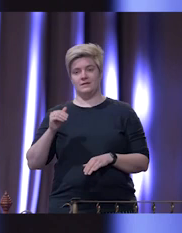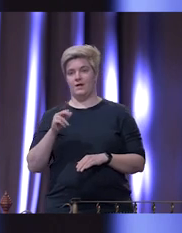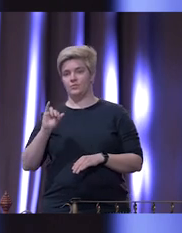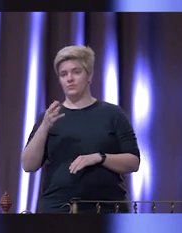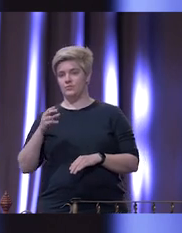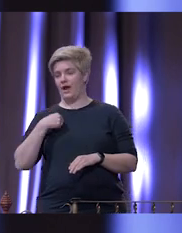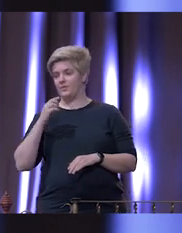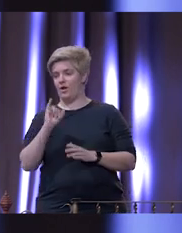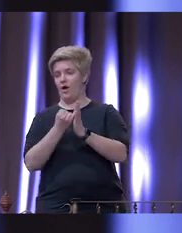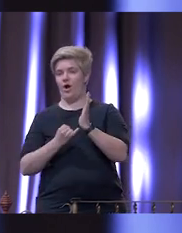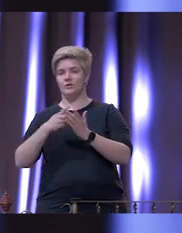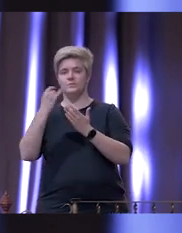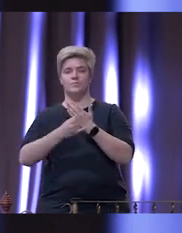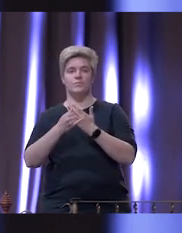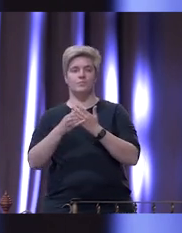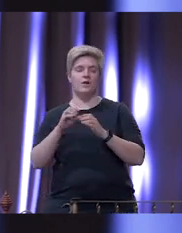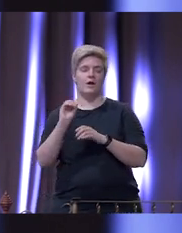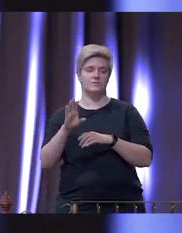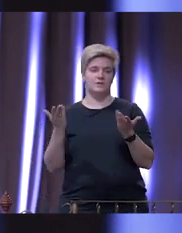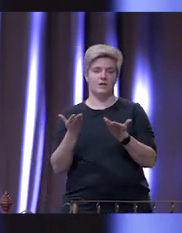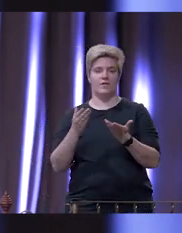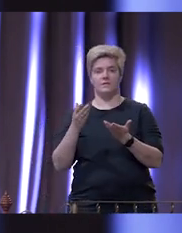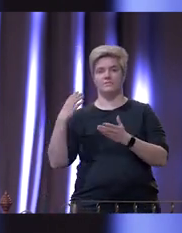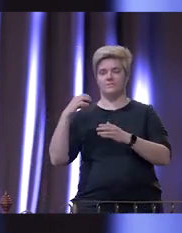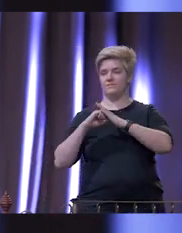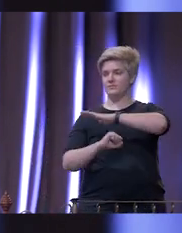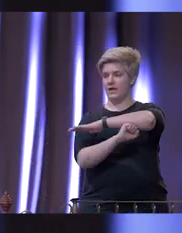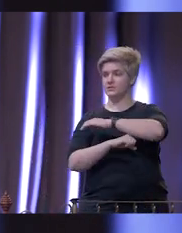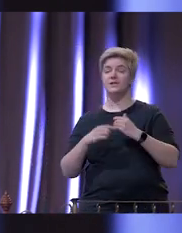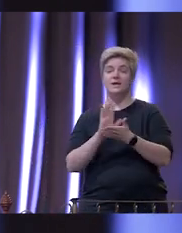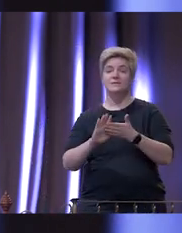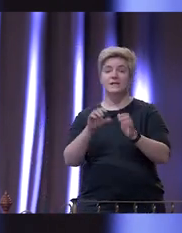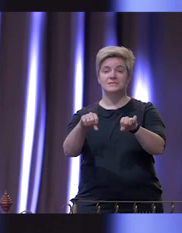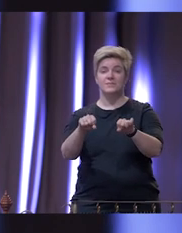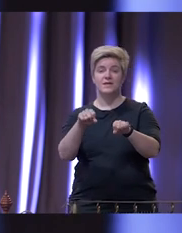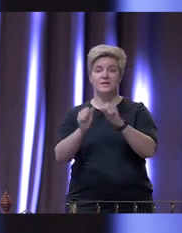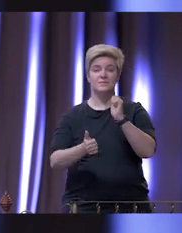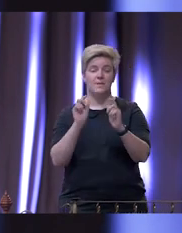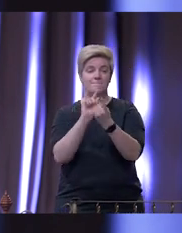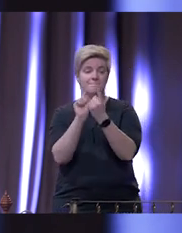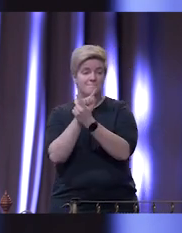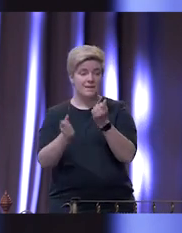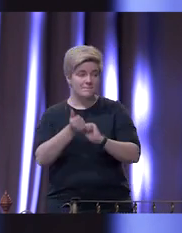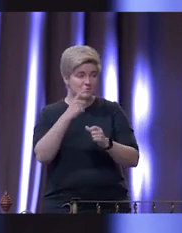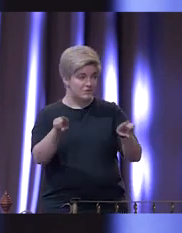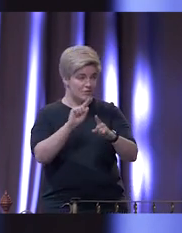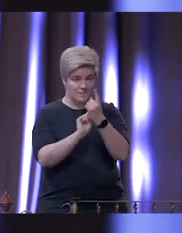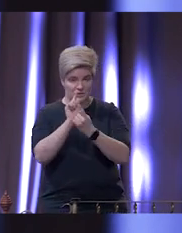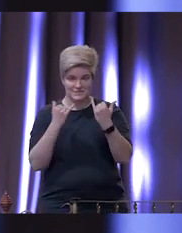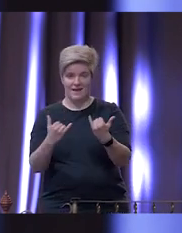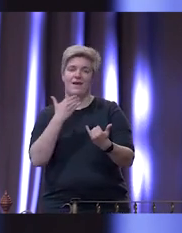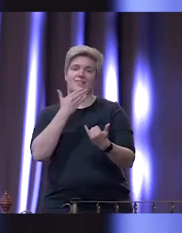Urooj, and I am an arts program officer here at the Richard H. Driehaus Foundation. It's nice to be able to meet most of you in